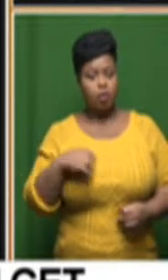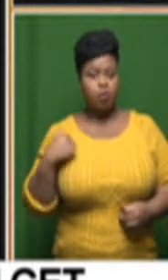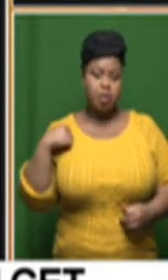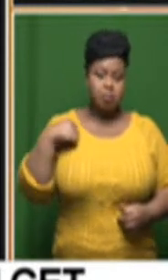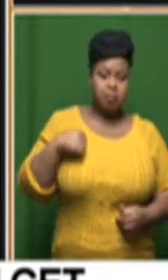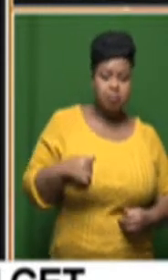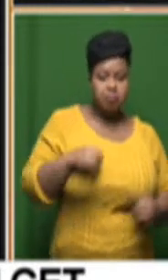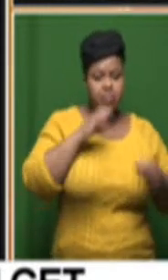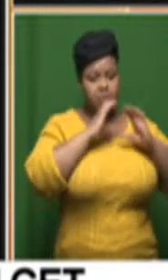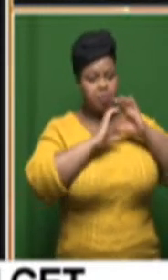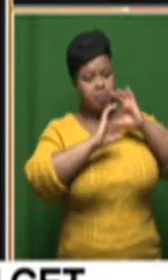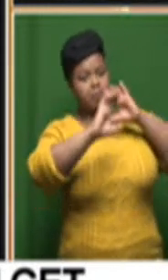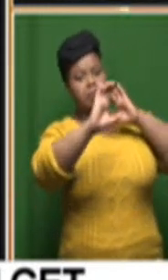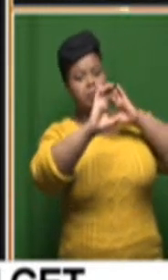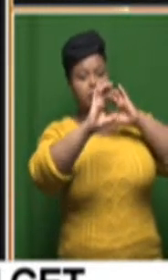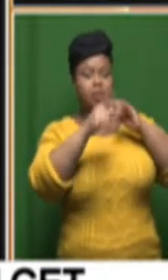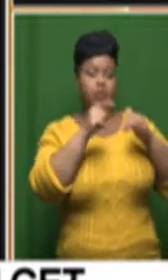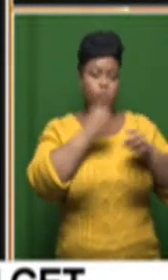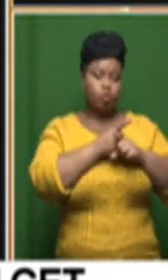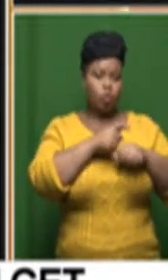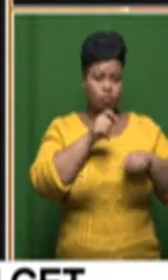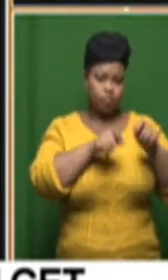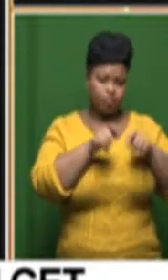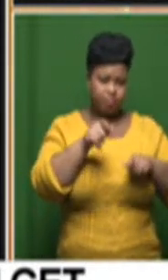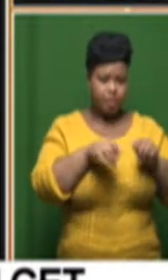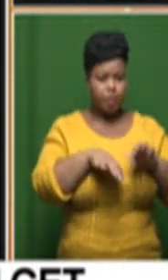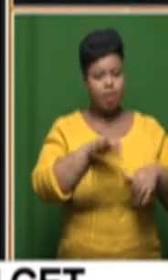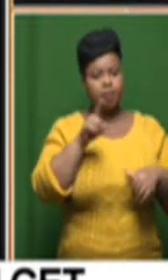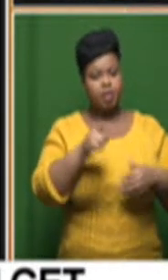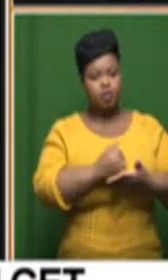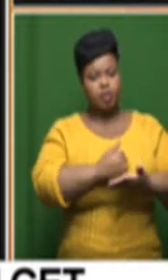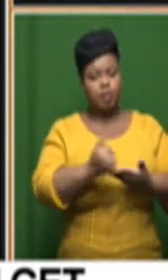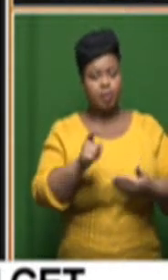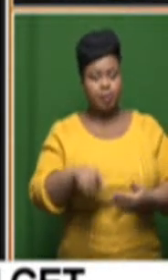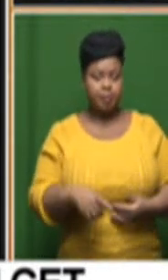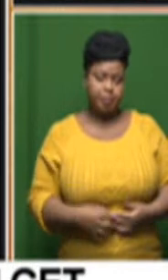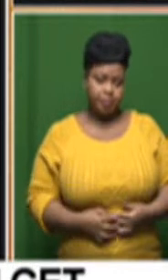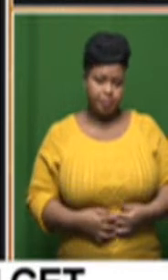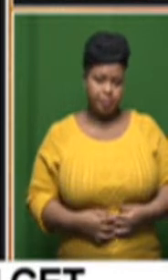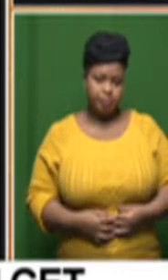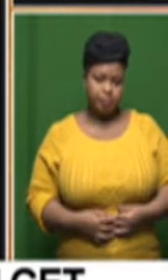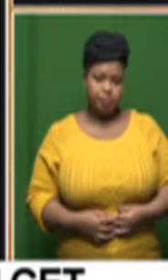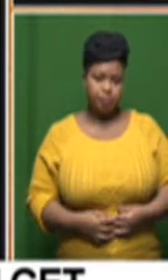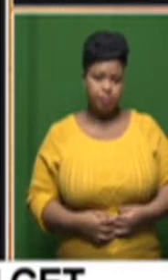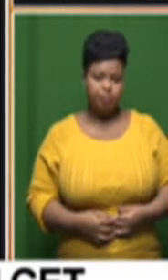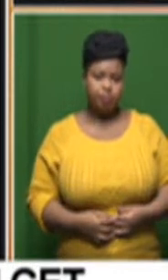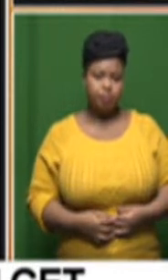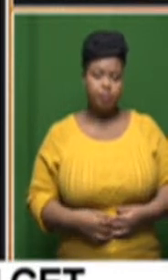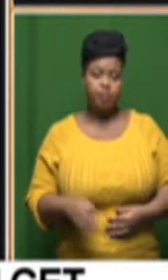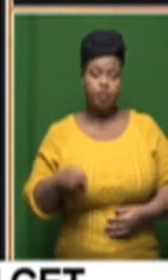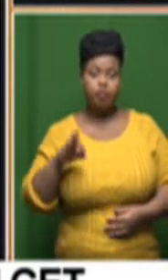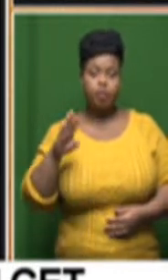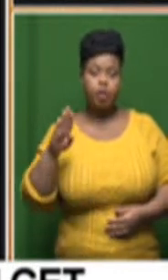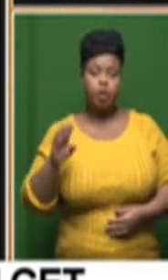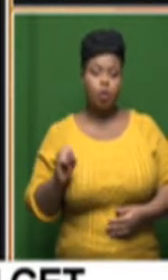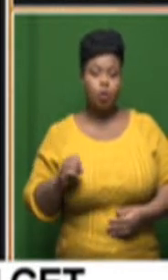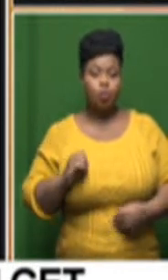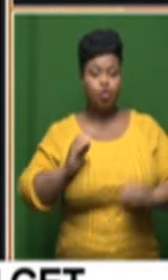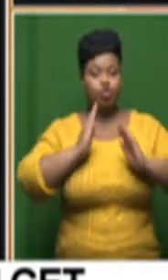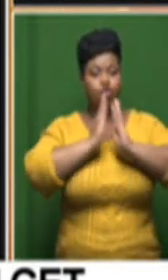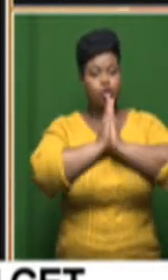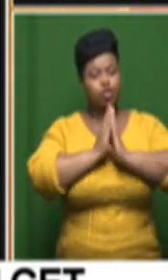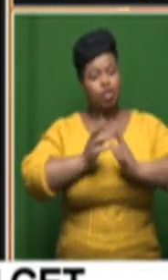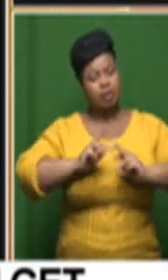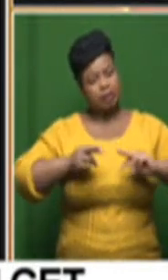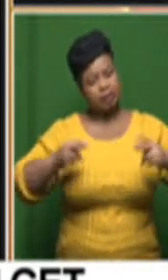the community and encouraging people to register. Our faith-based